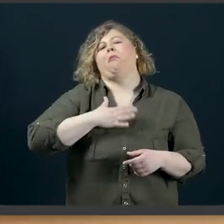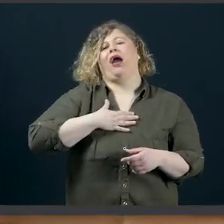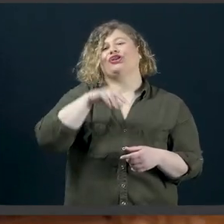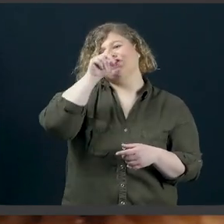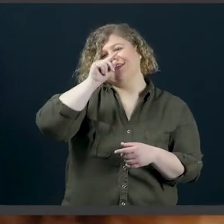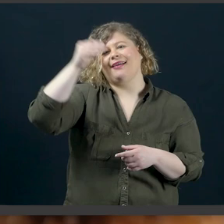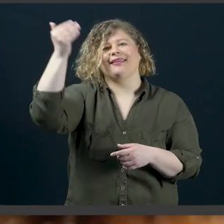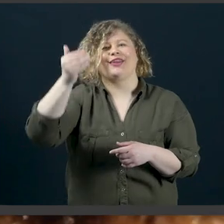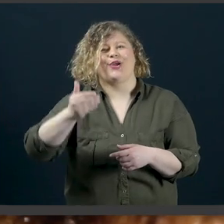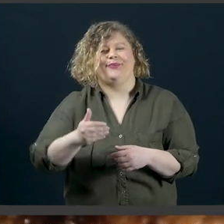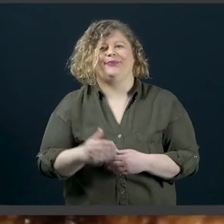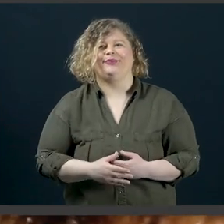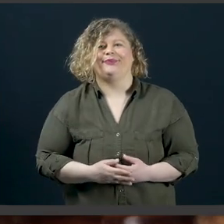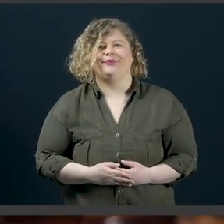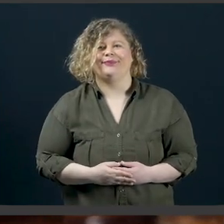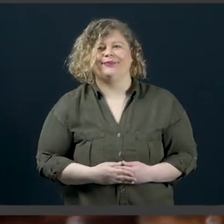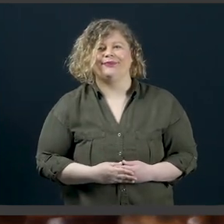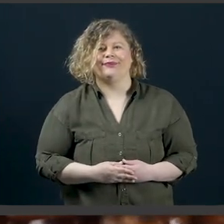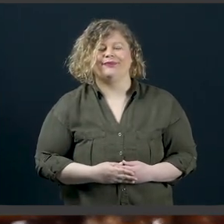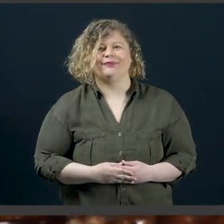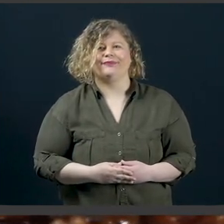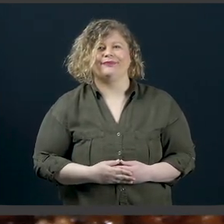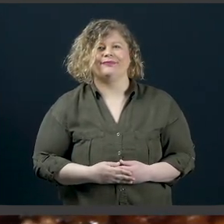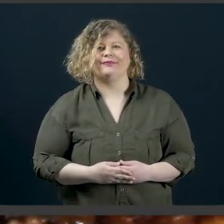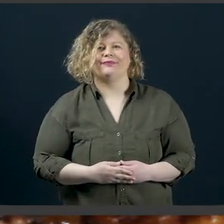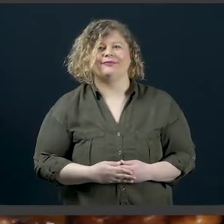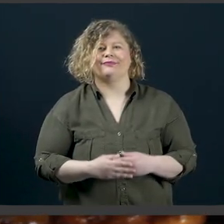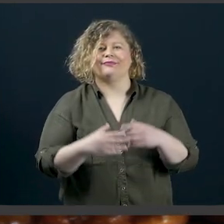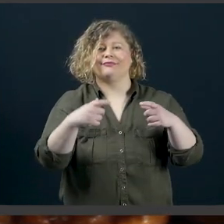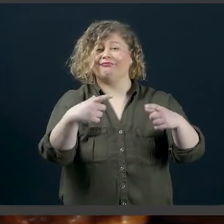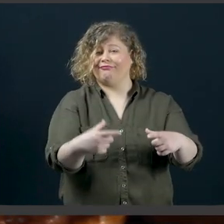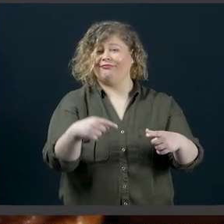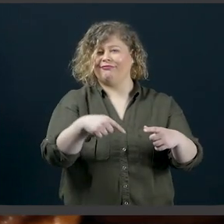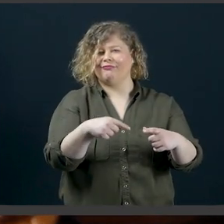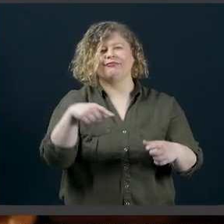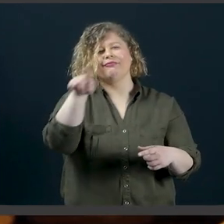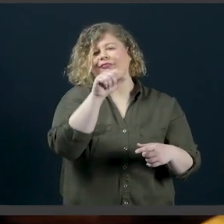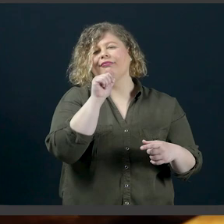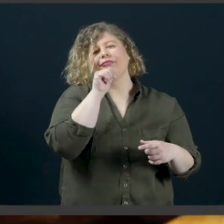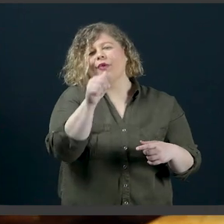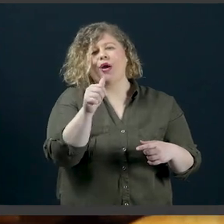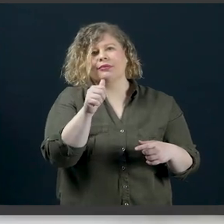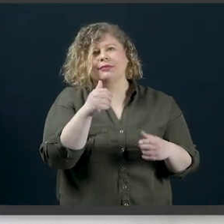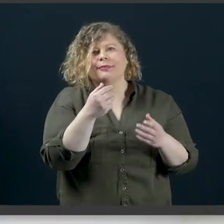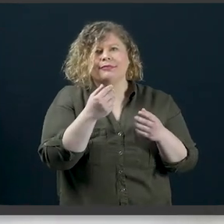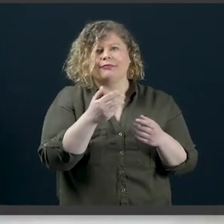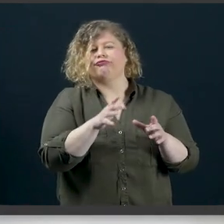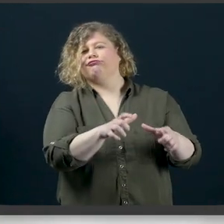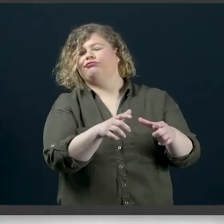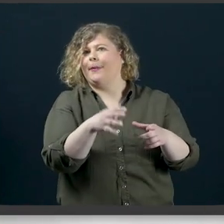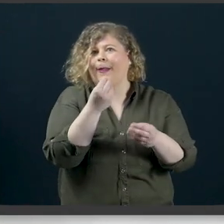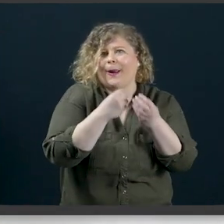yo this this is my chicken yo platter lovely people you won't be able to get enough of this